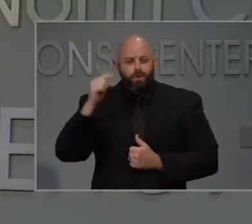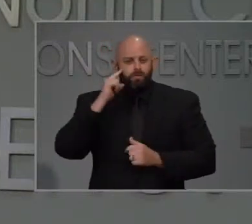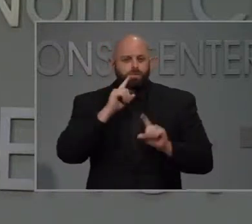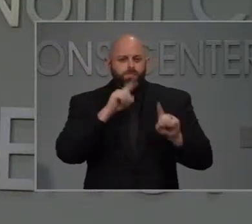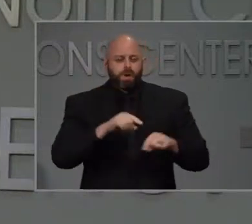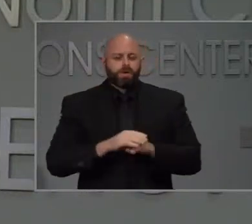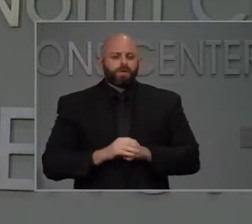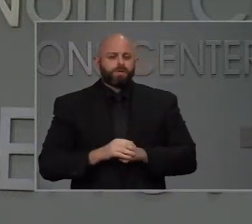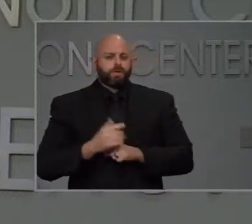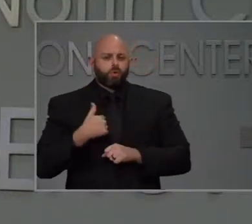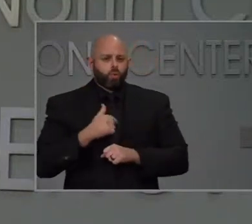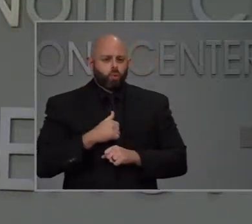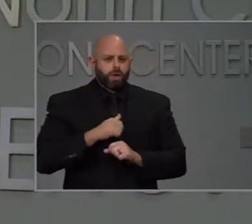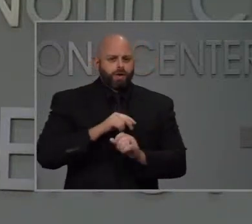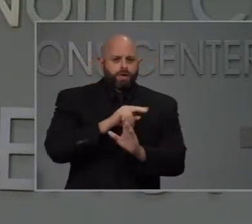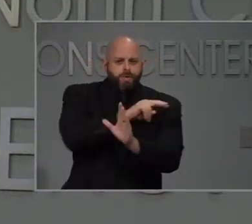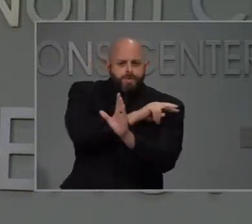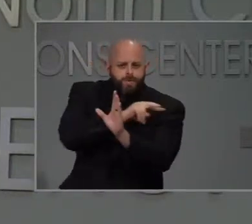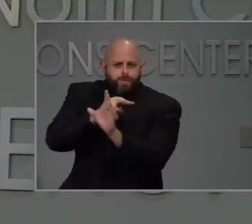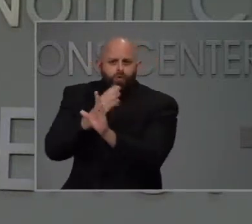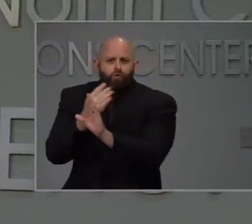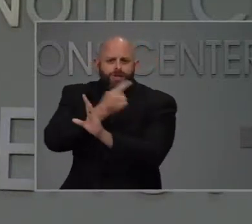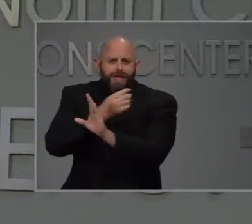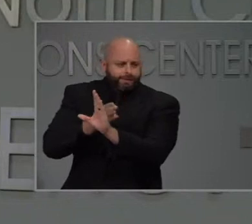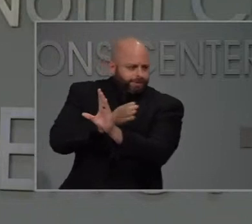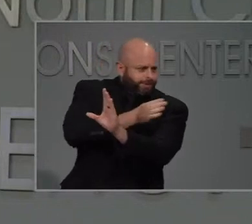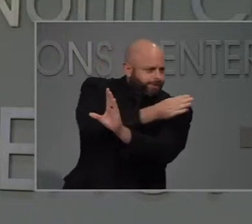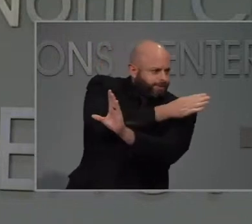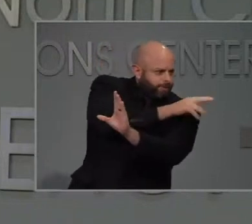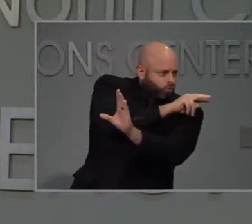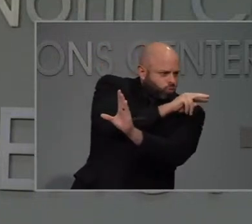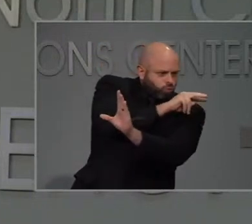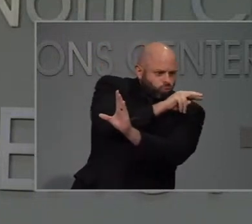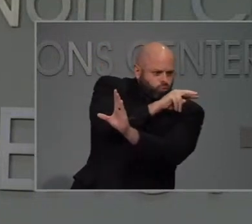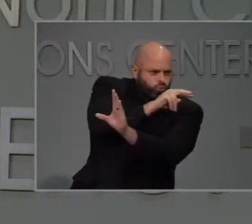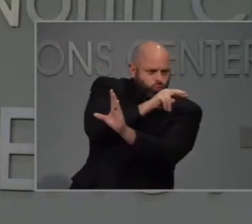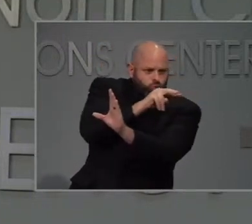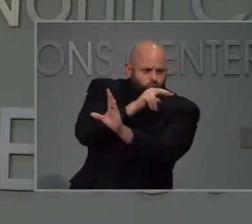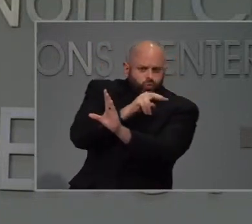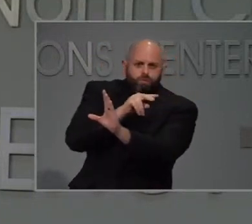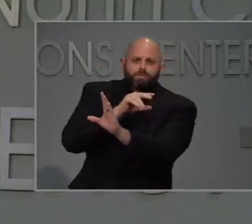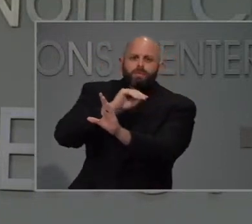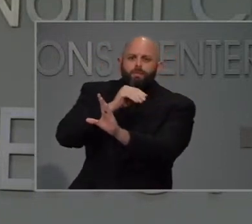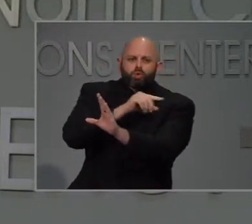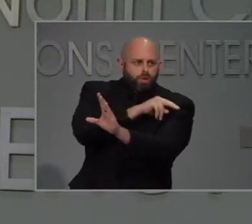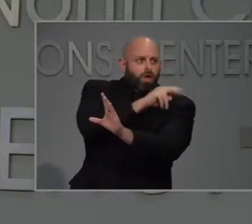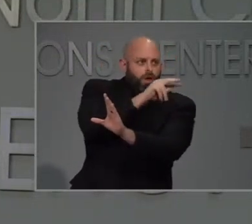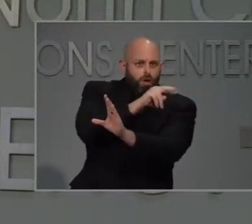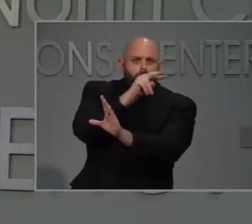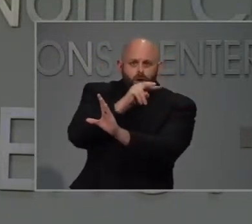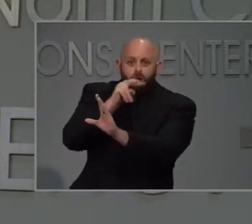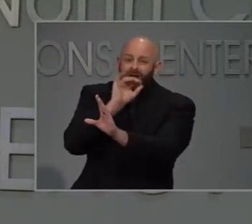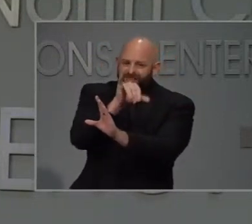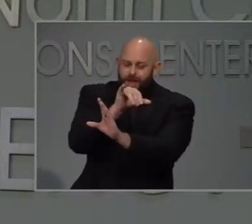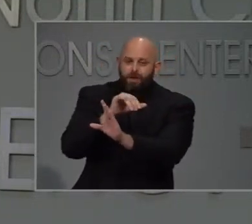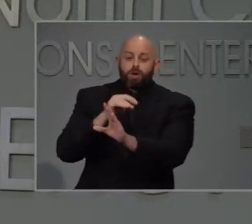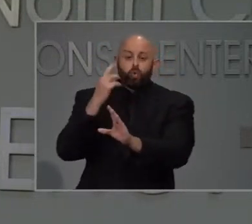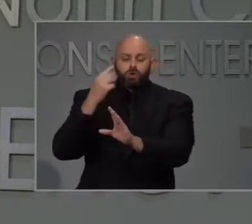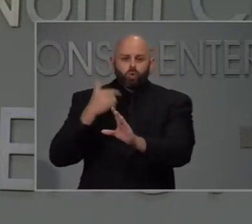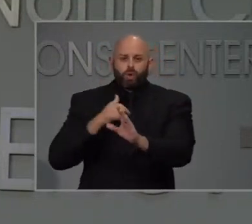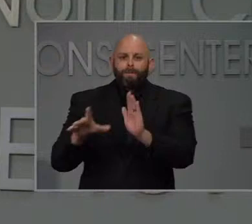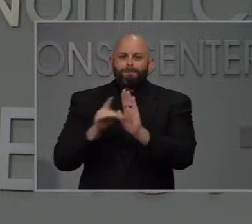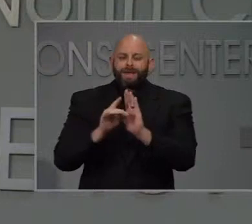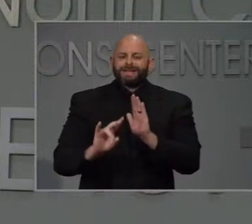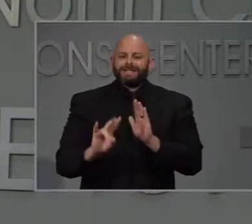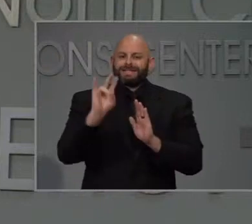look at data over a 14-day period. And the reason we picked the 7 indicators are because we know